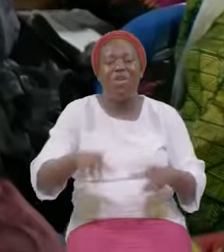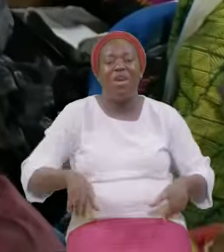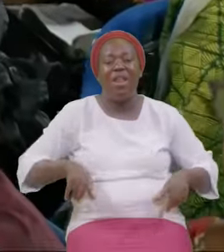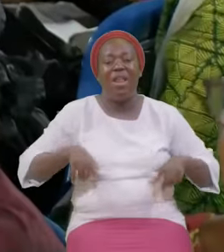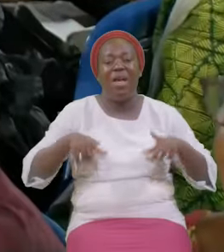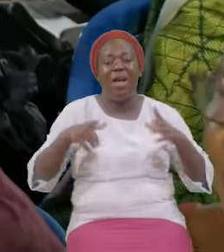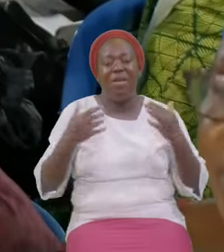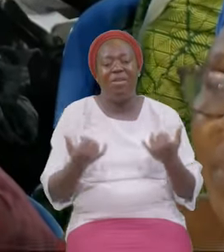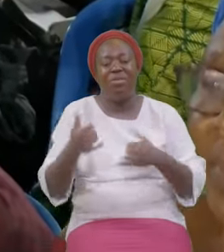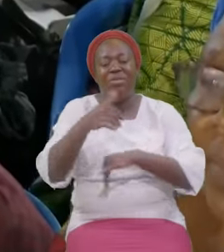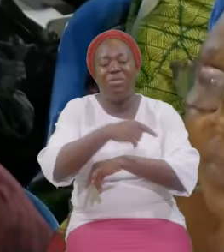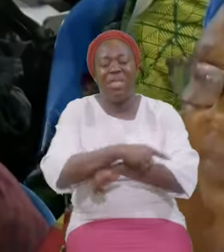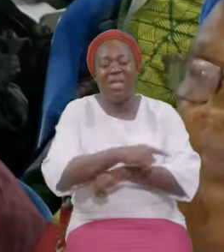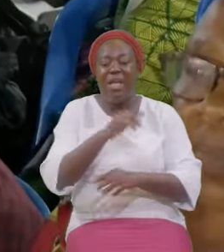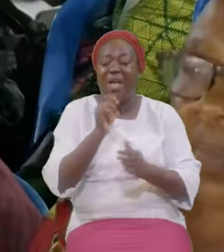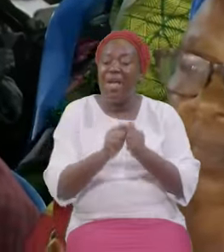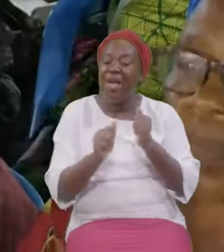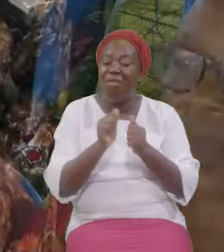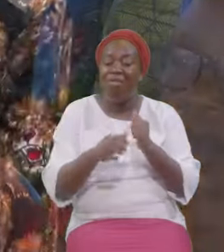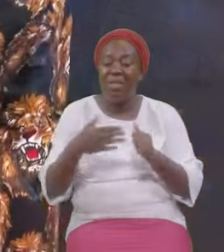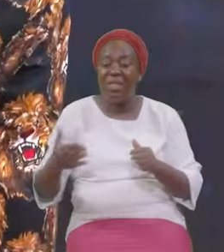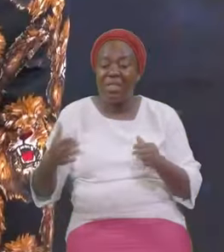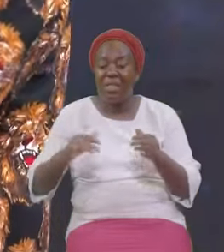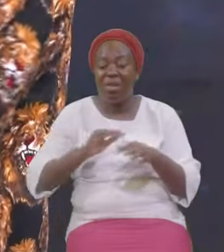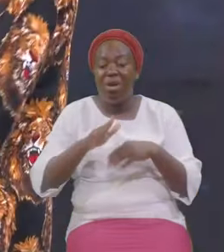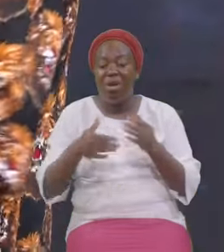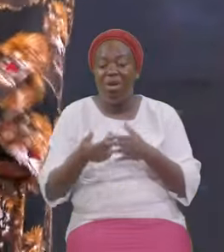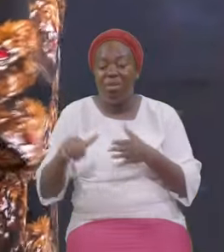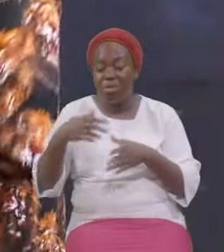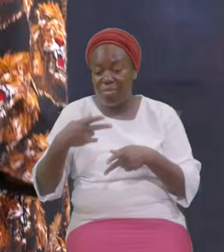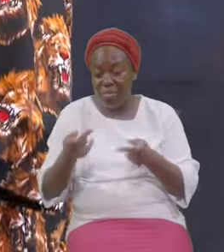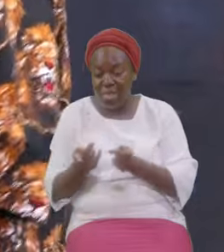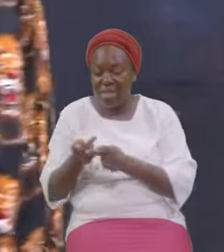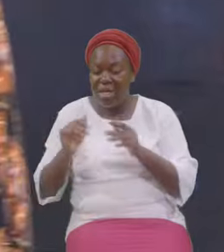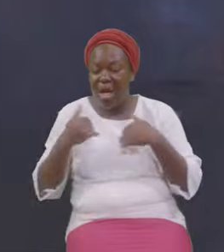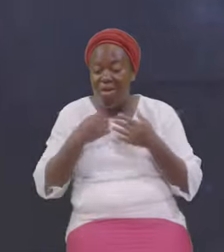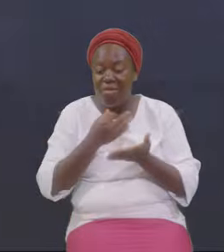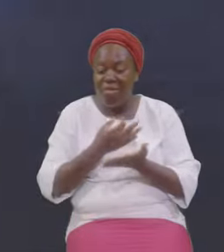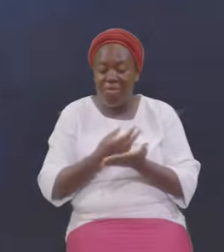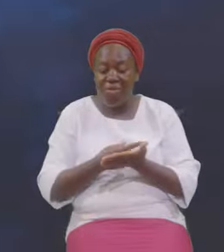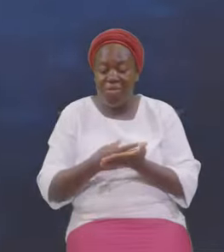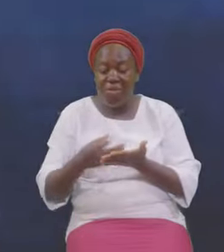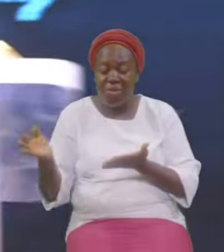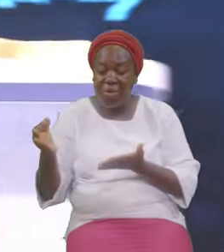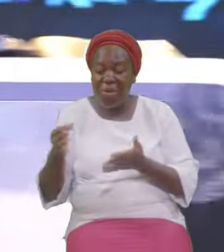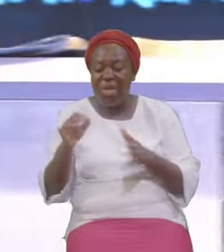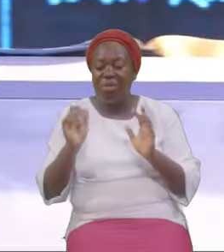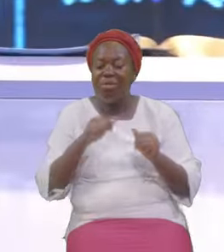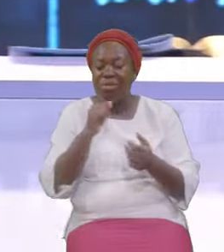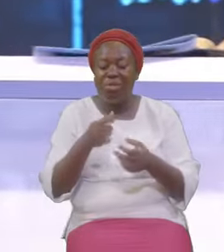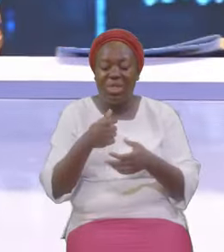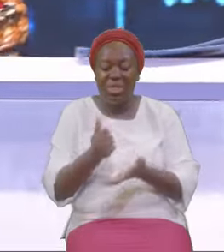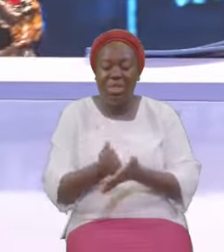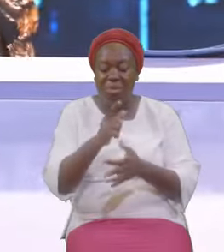Everything, all those institutions have failed, that they couldn't set you right, Christ will